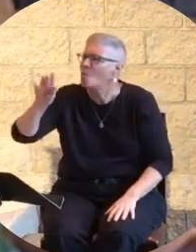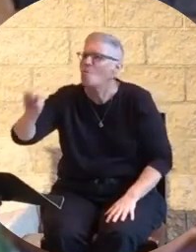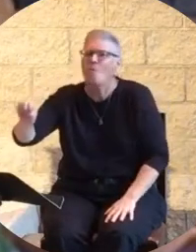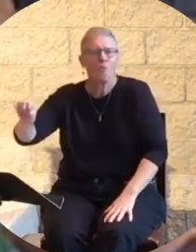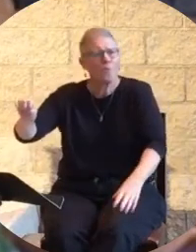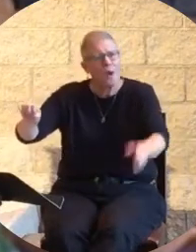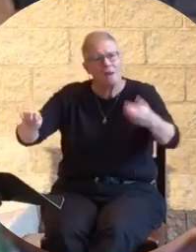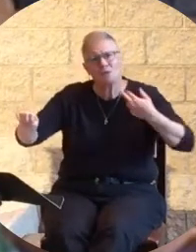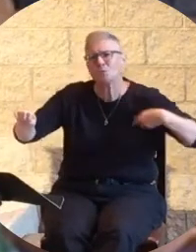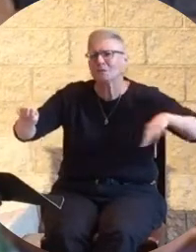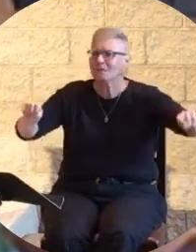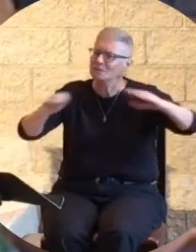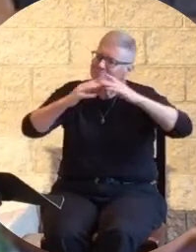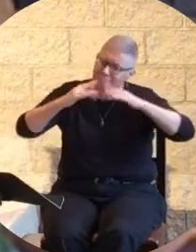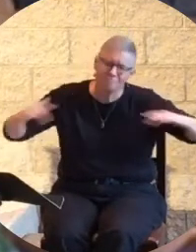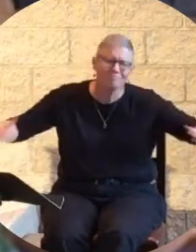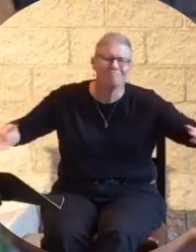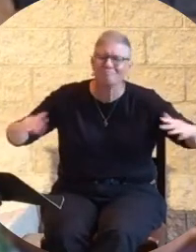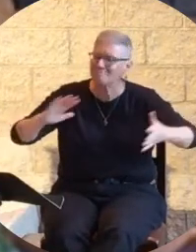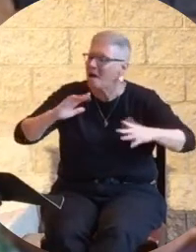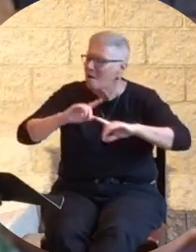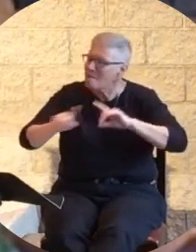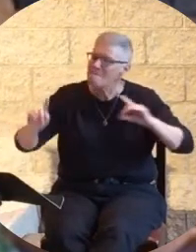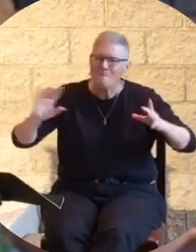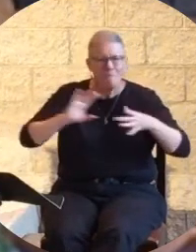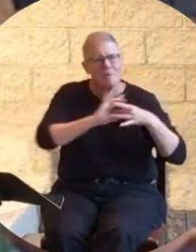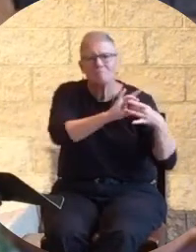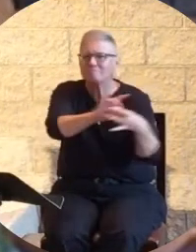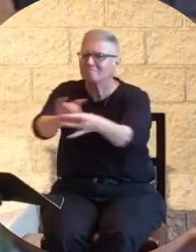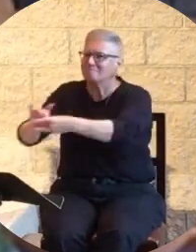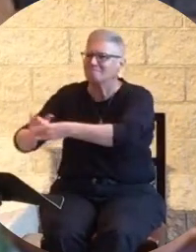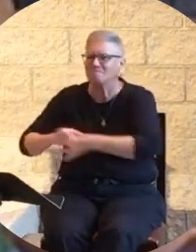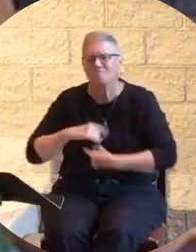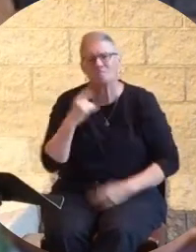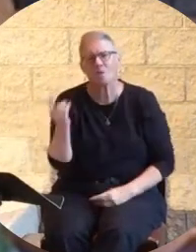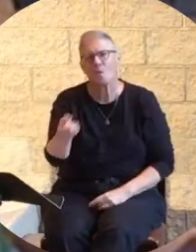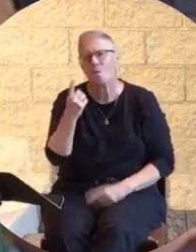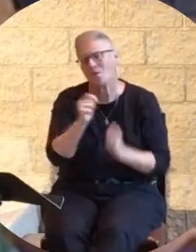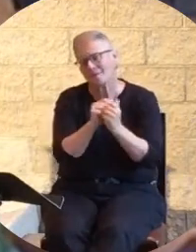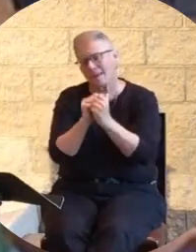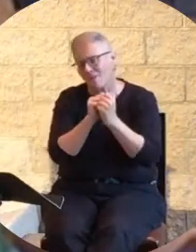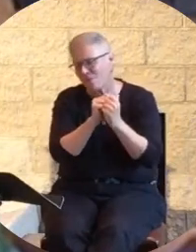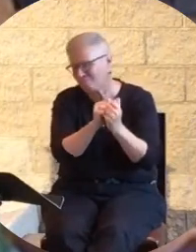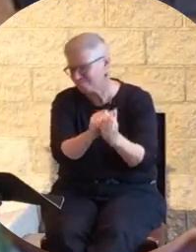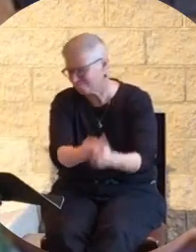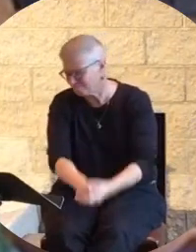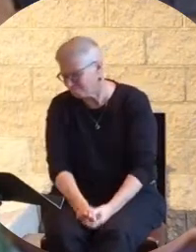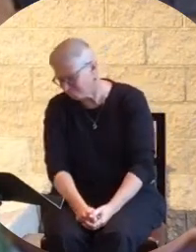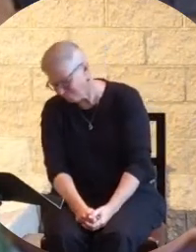and and it all comes down to one.